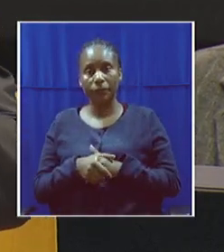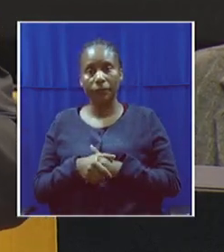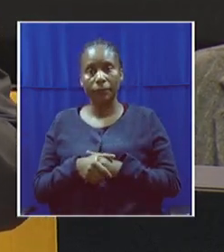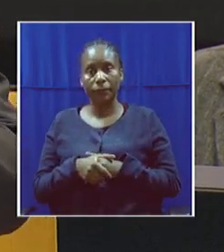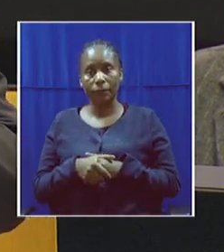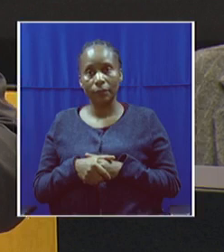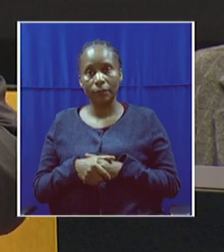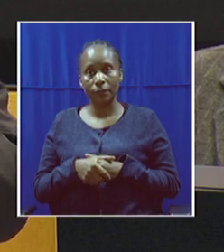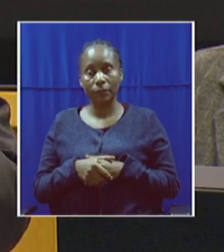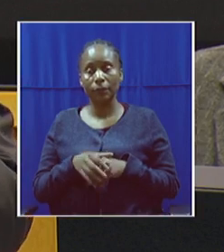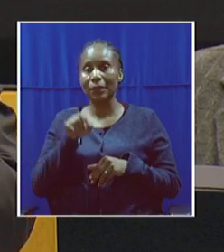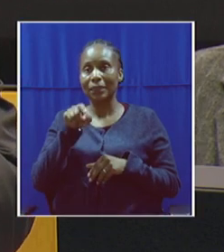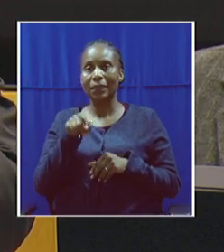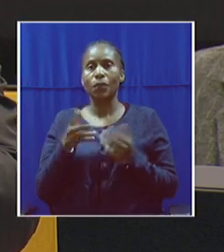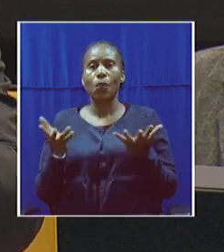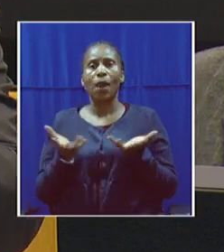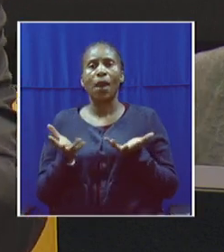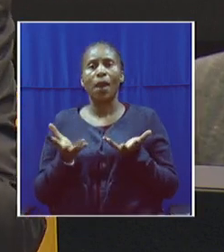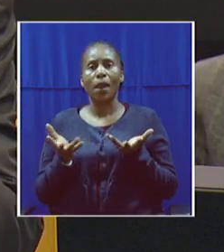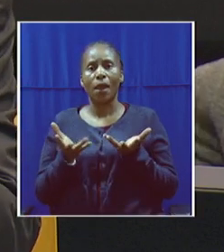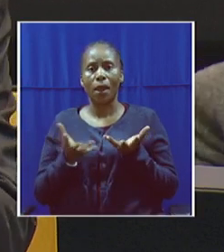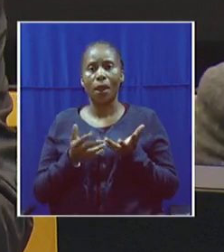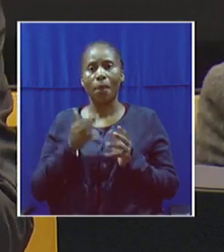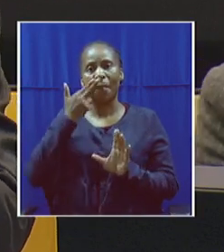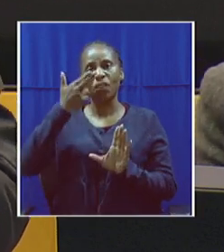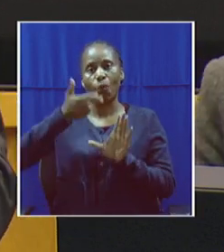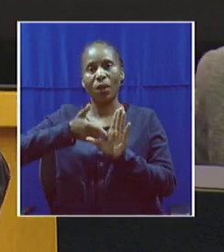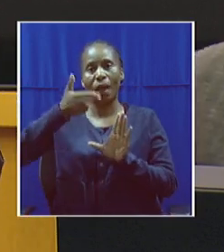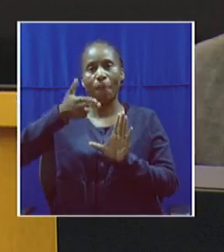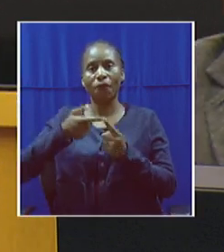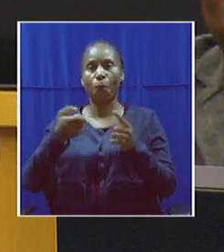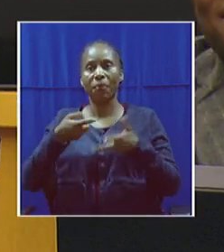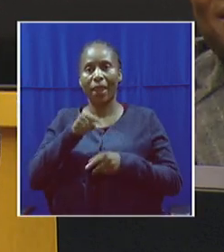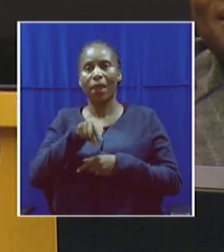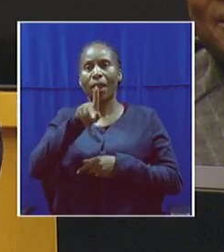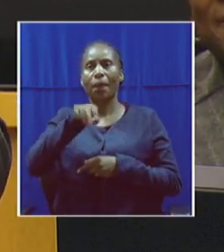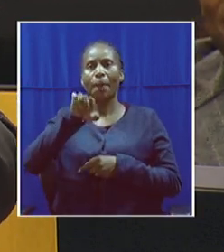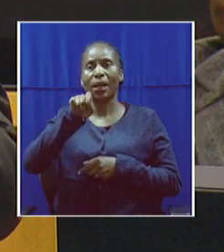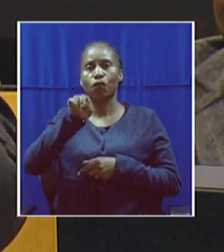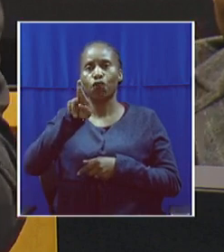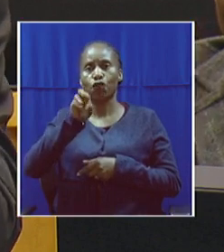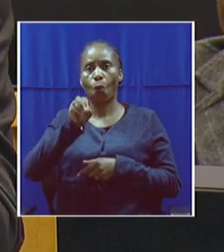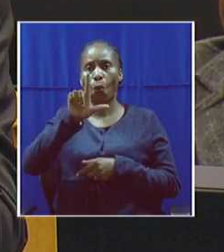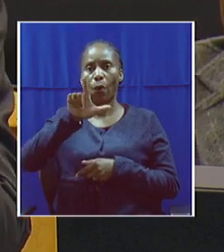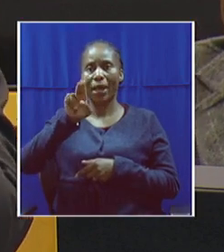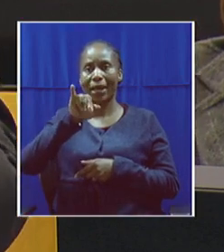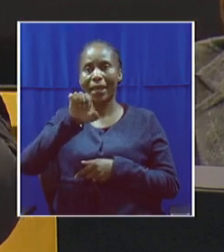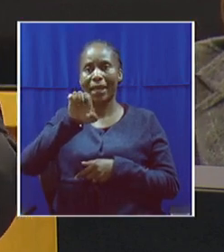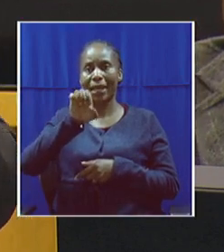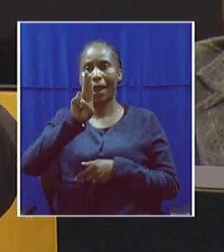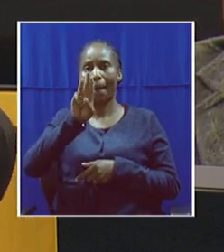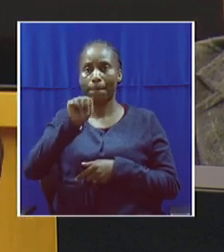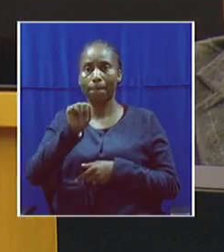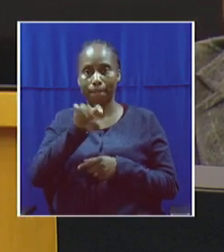is where we are taking petrolum out of is is one of the few